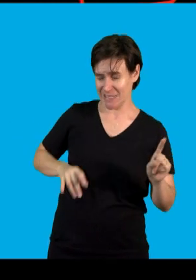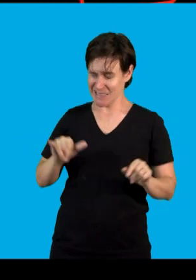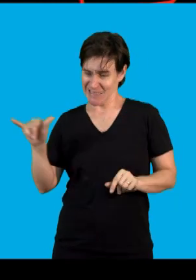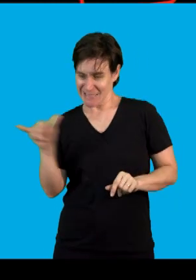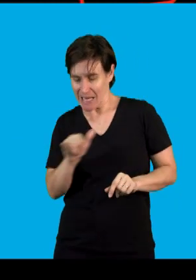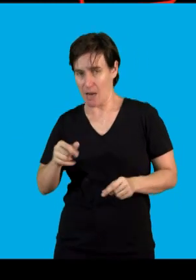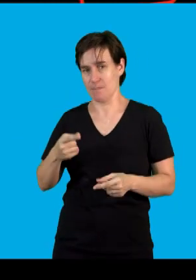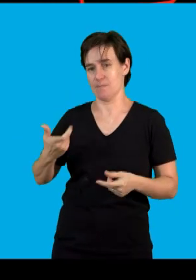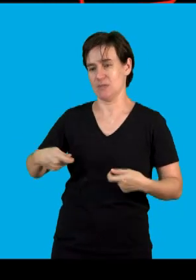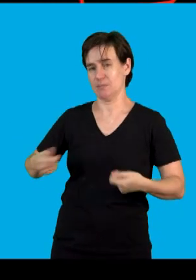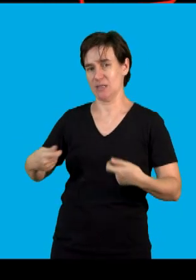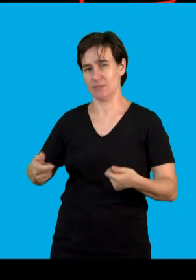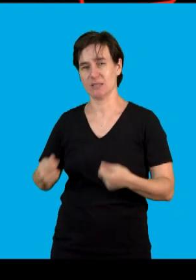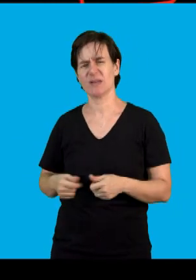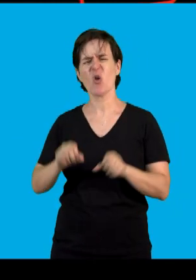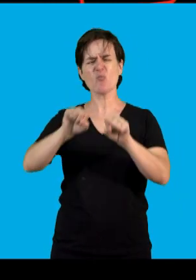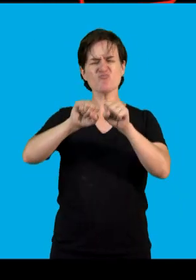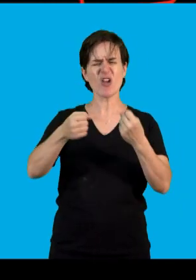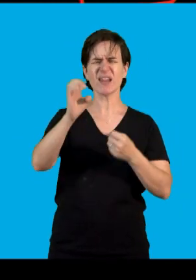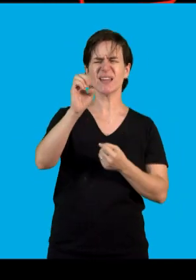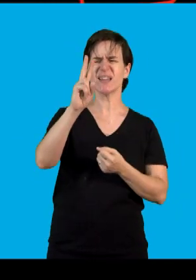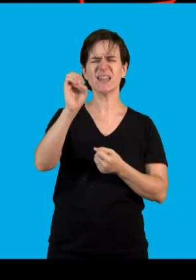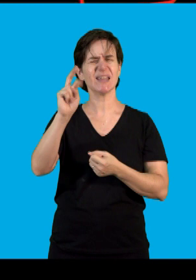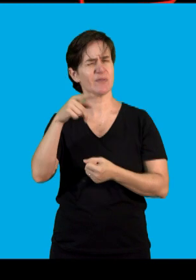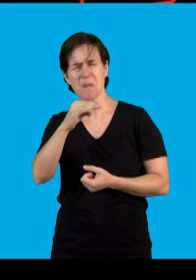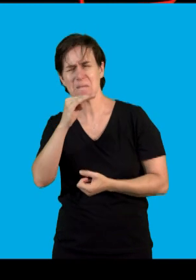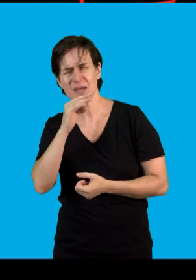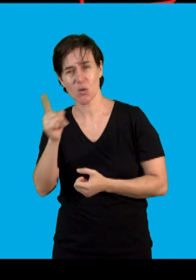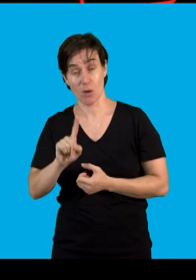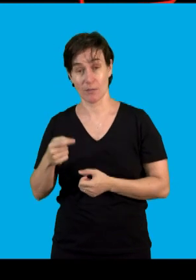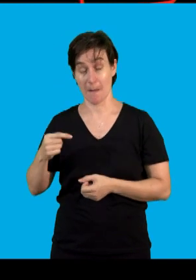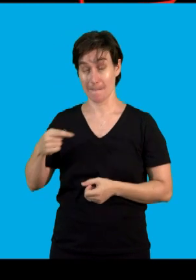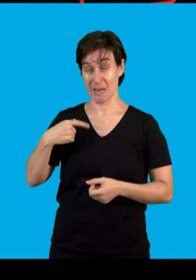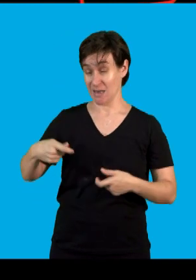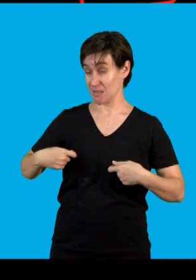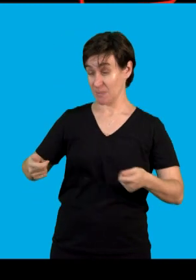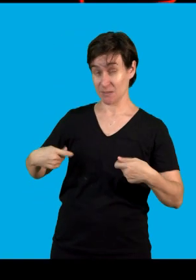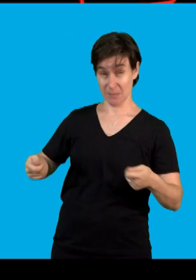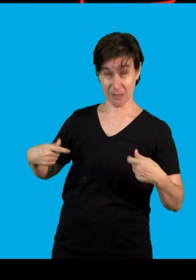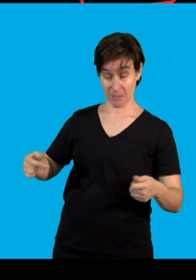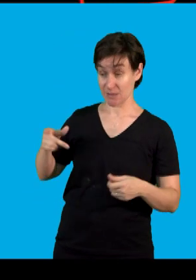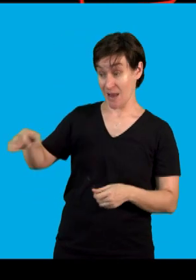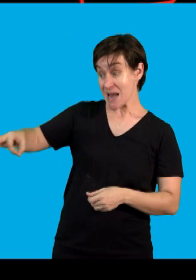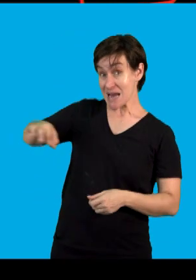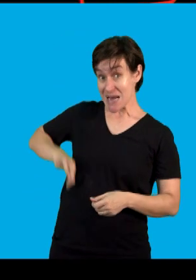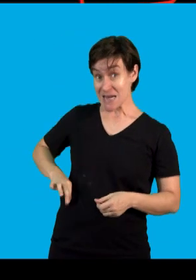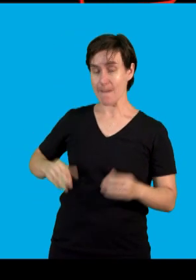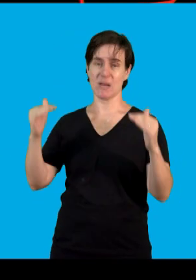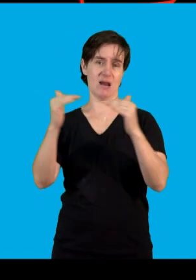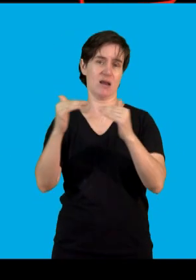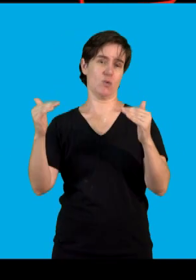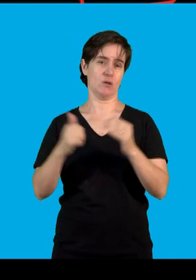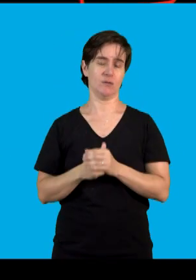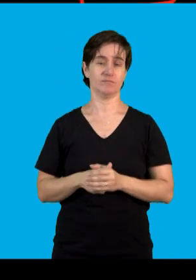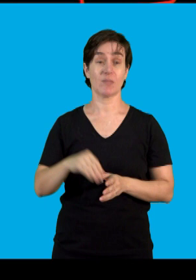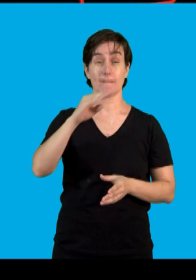what is a break-even amount? That is where your income and your expenses is the same. So